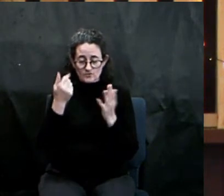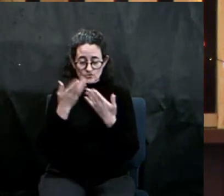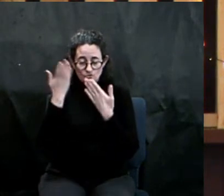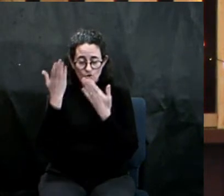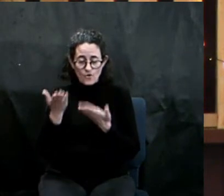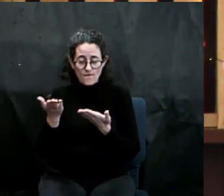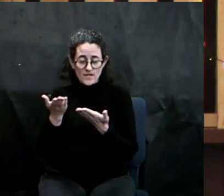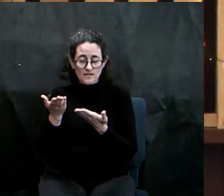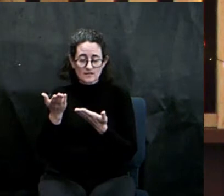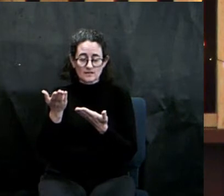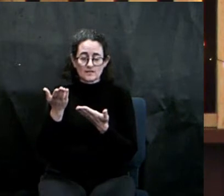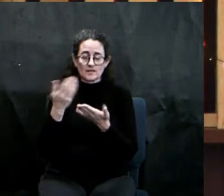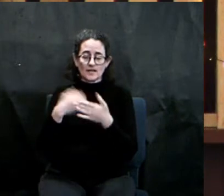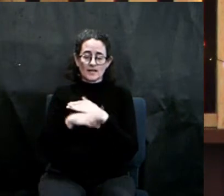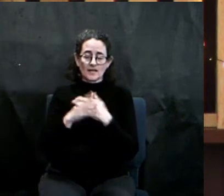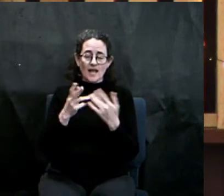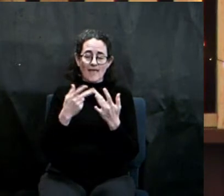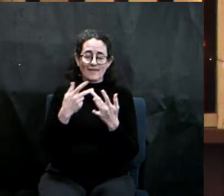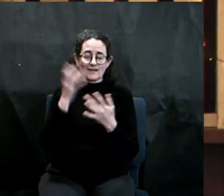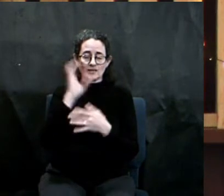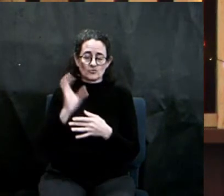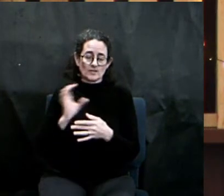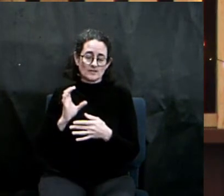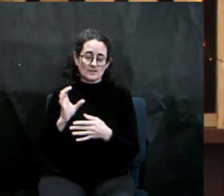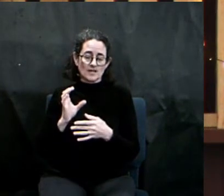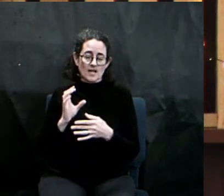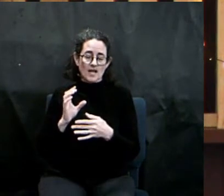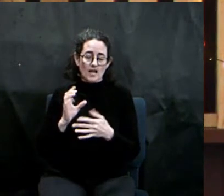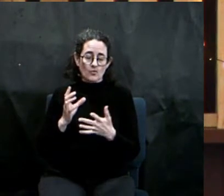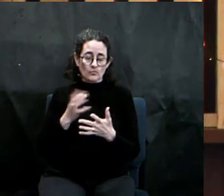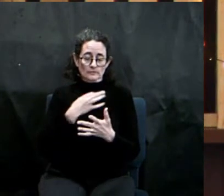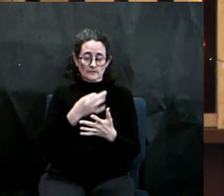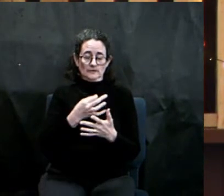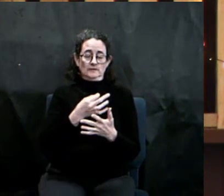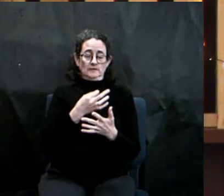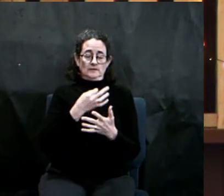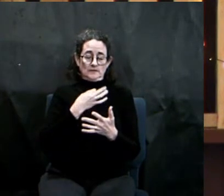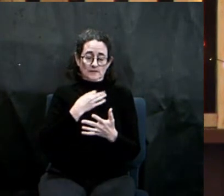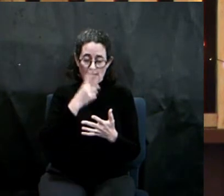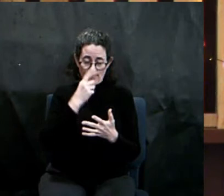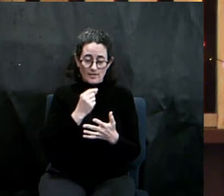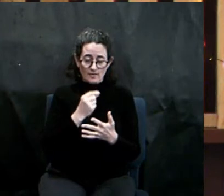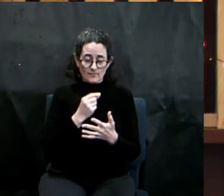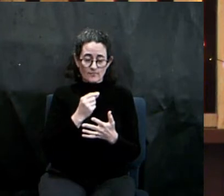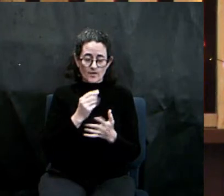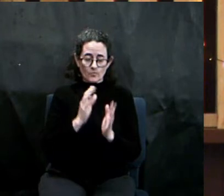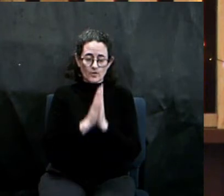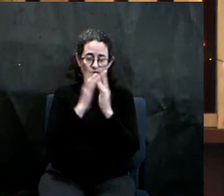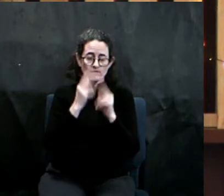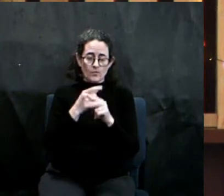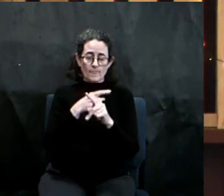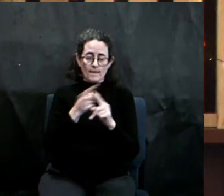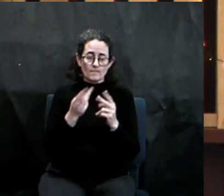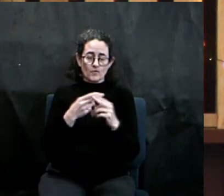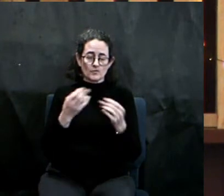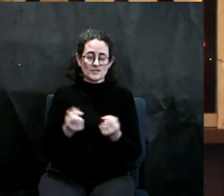those around the world who suffer, who face suffering, danger, and persecution. Strengthen your people for their witness and work in the world.